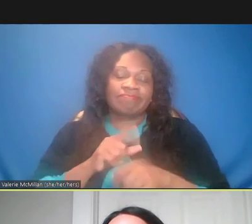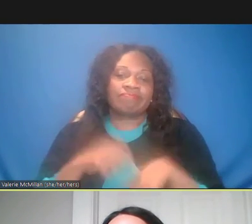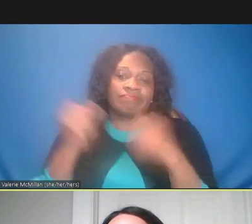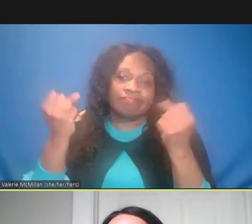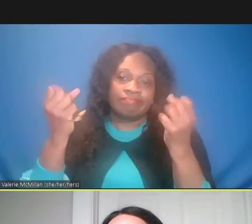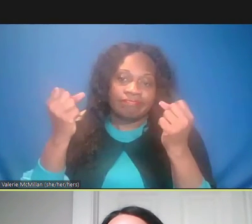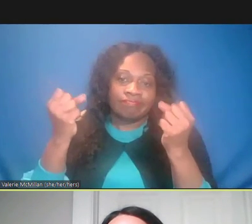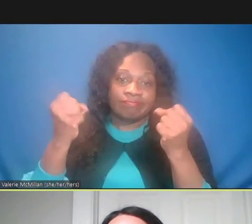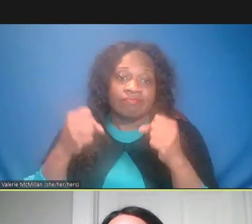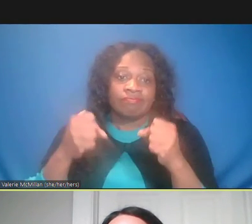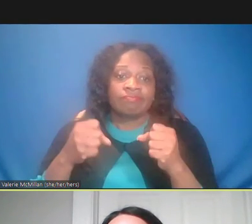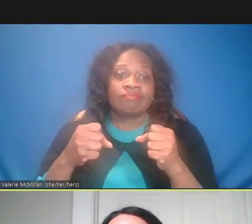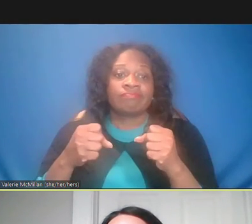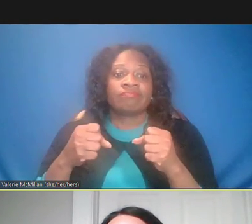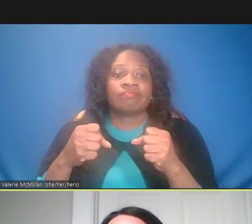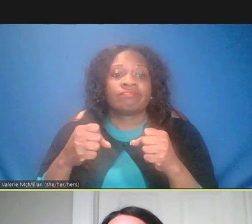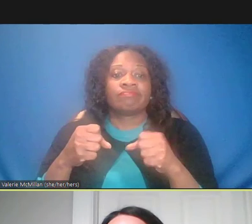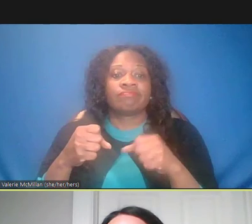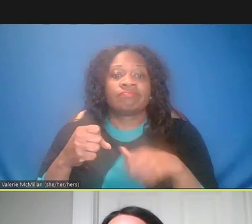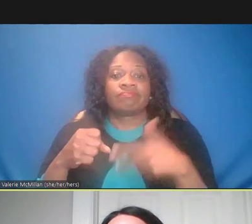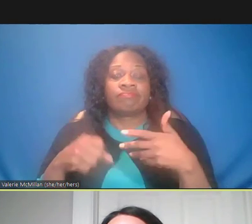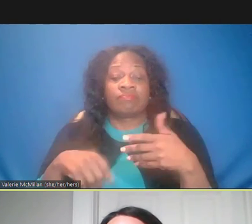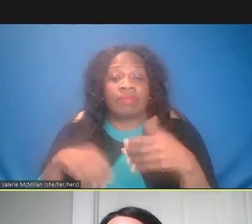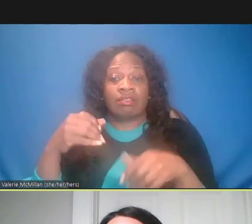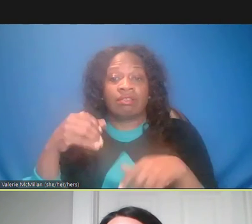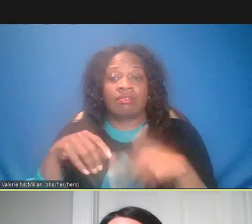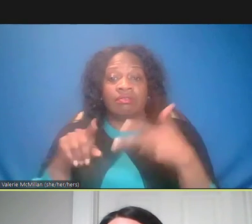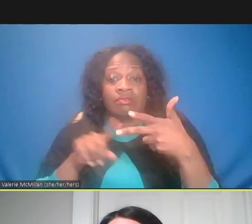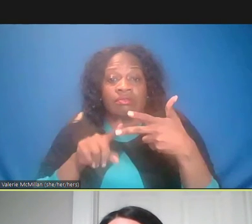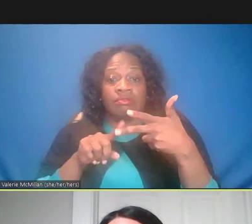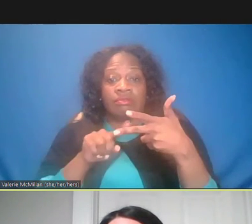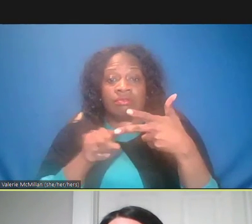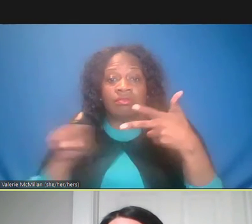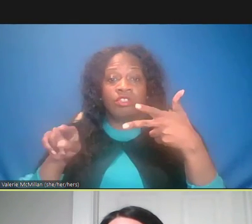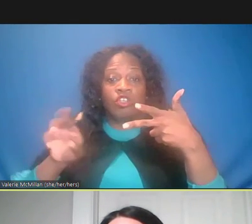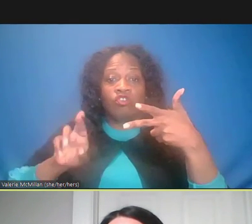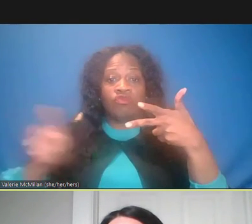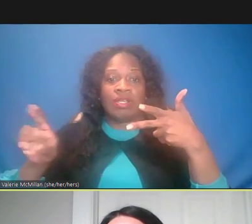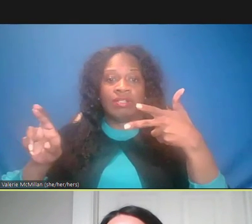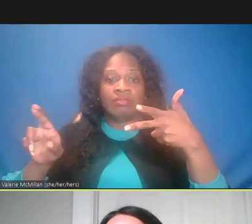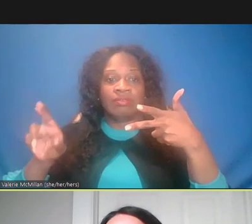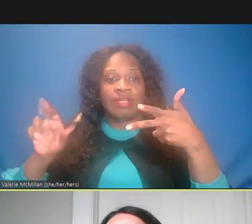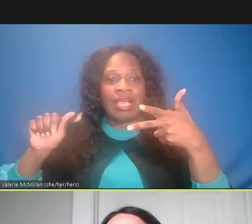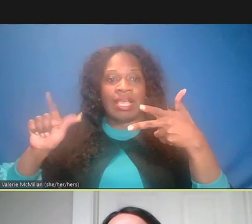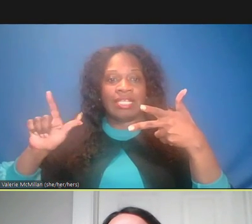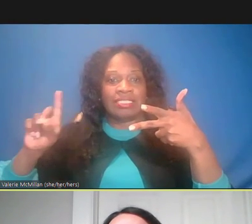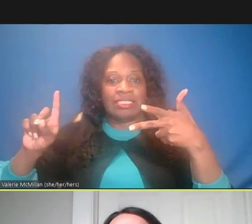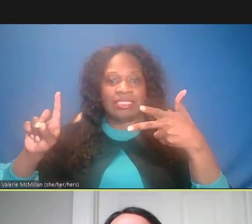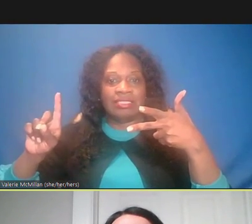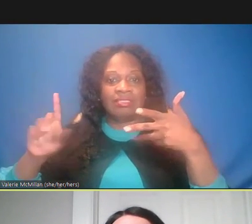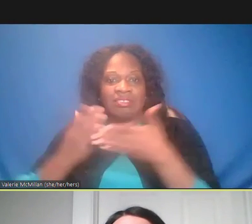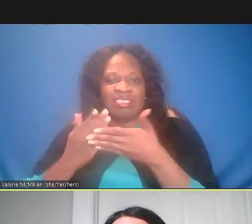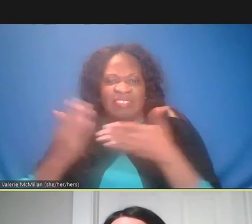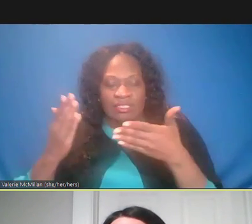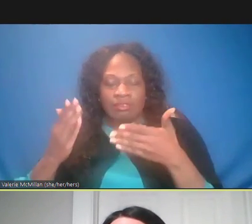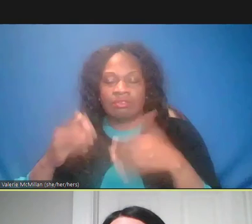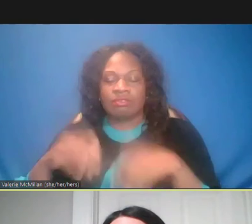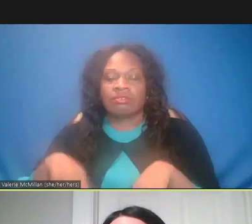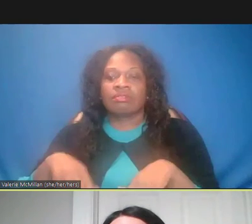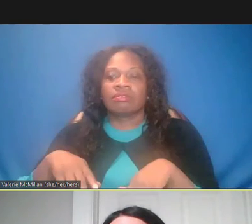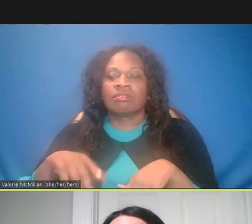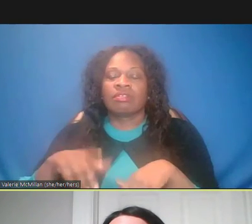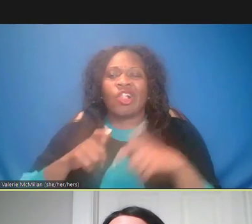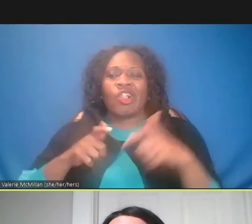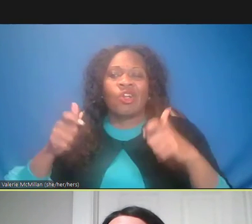And the picture on the bottom right is an example of an assisting listening device. These can be used in larger